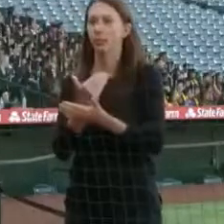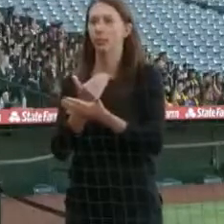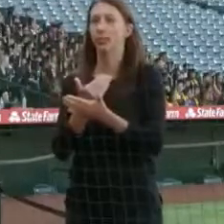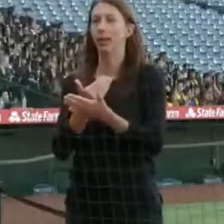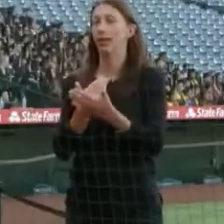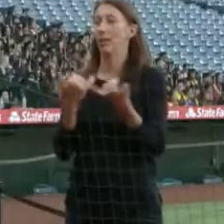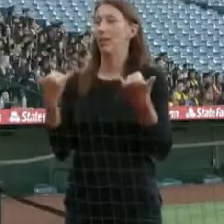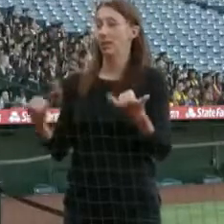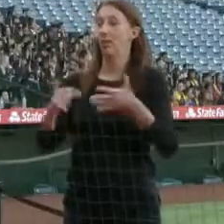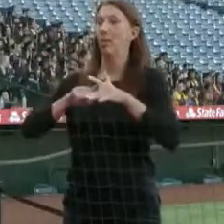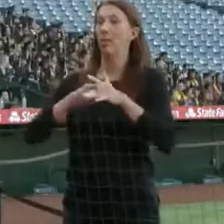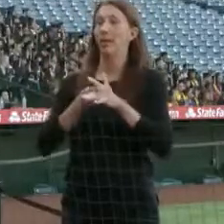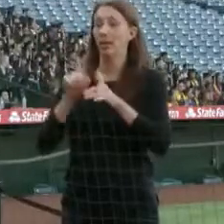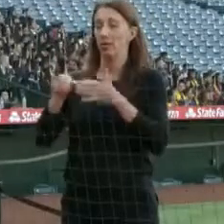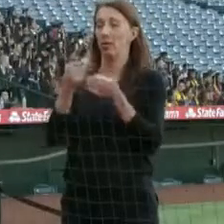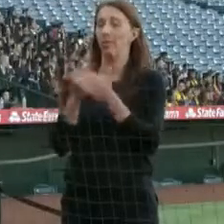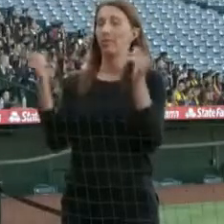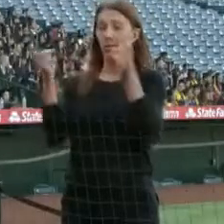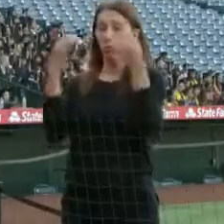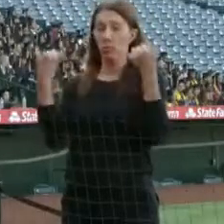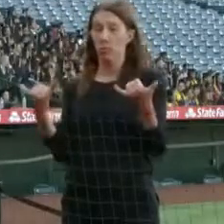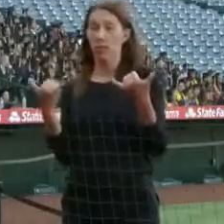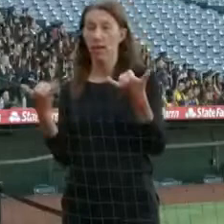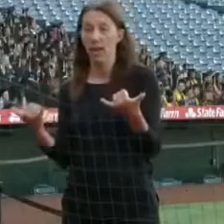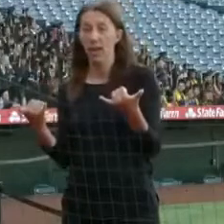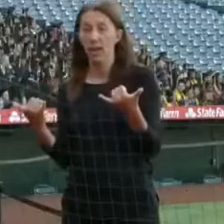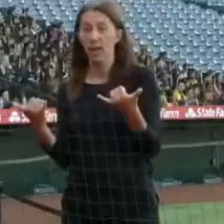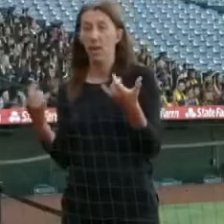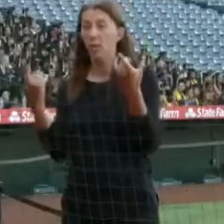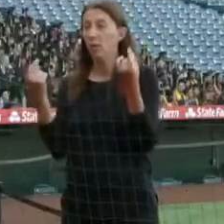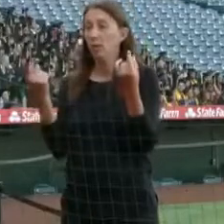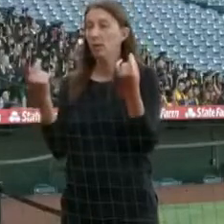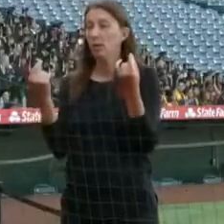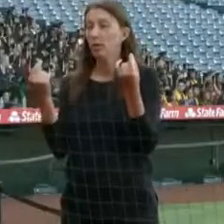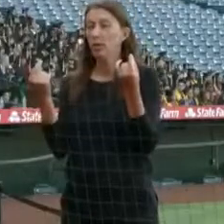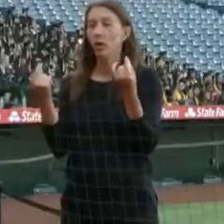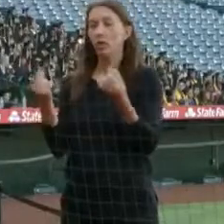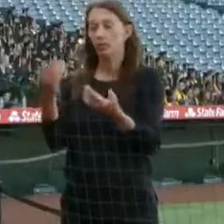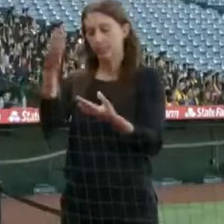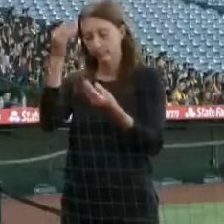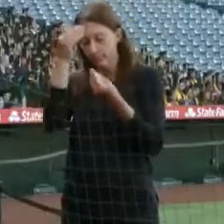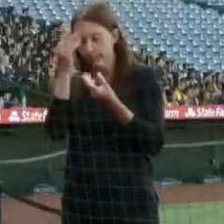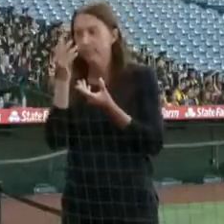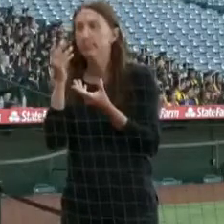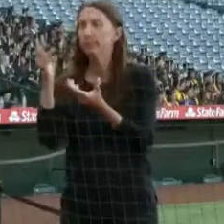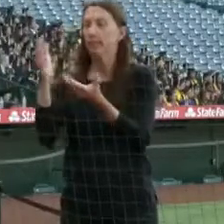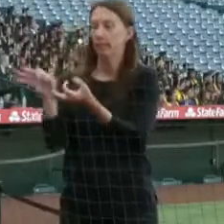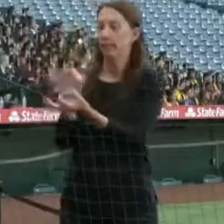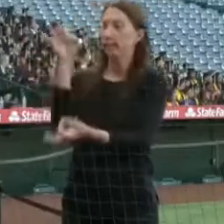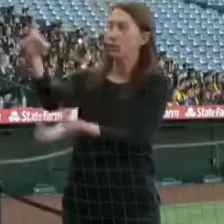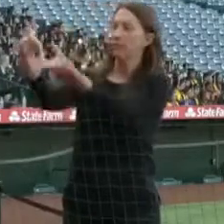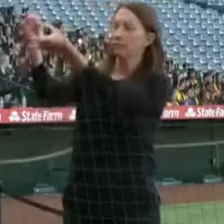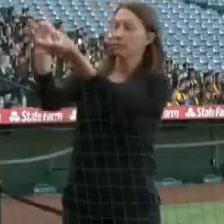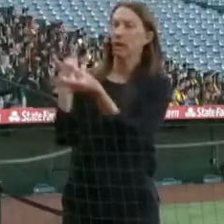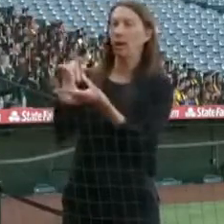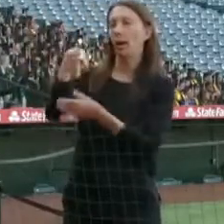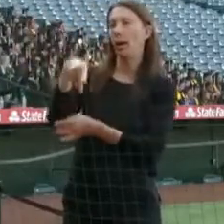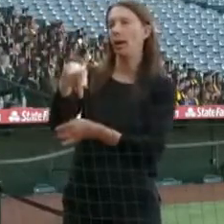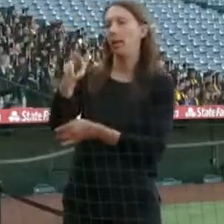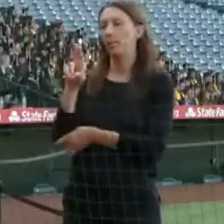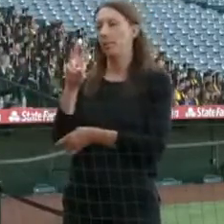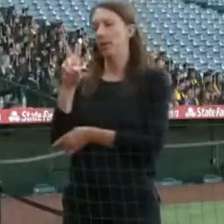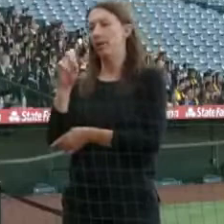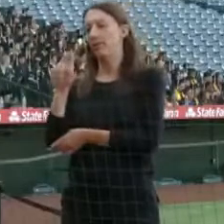we begin our commencement ceremony today, we acknowledge the spiritual connection of the Tongva Gabrieleno and